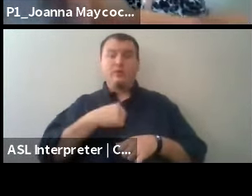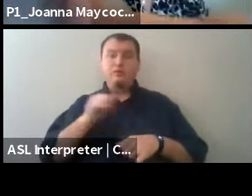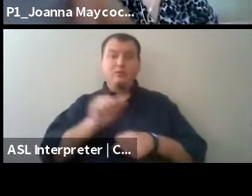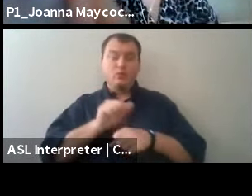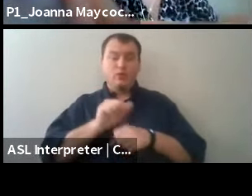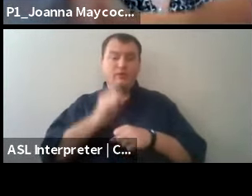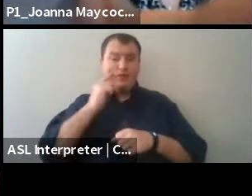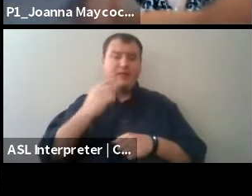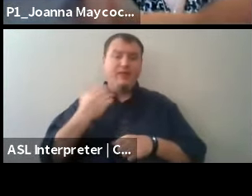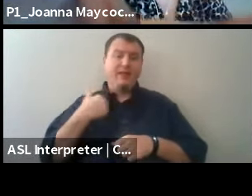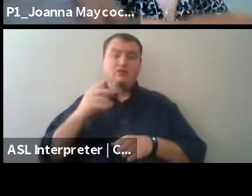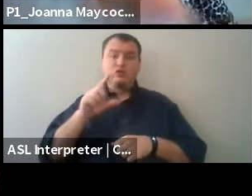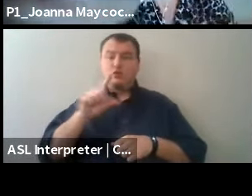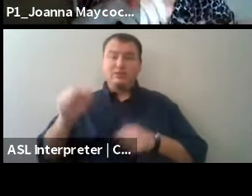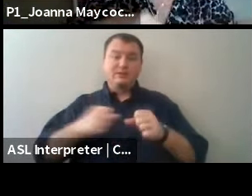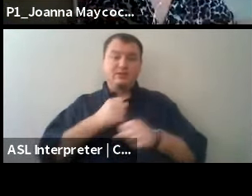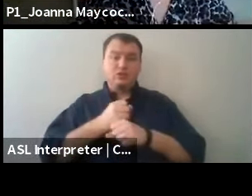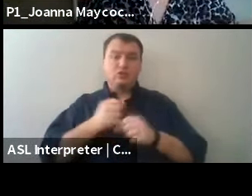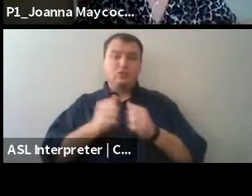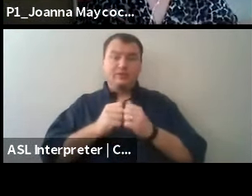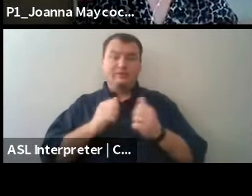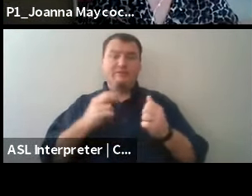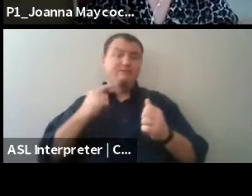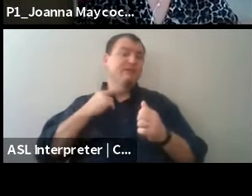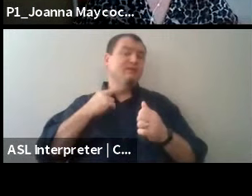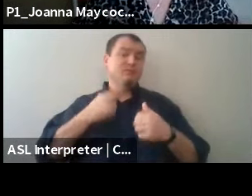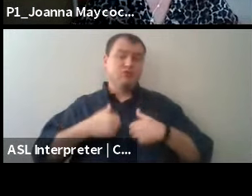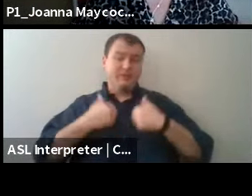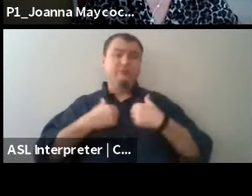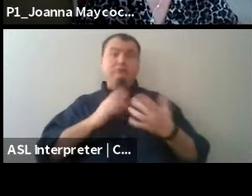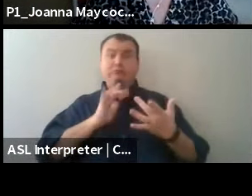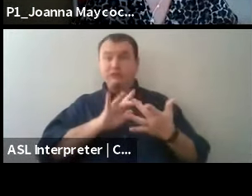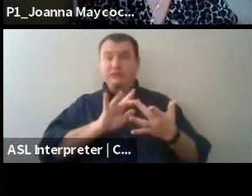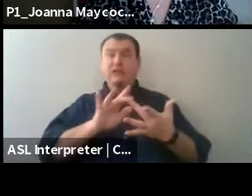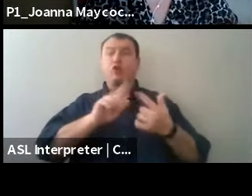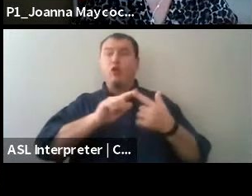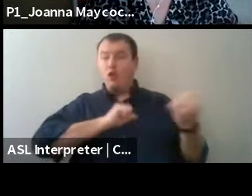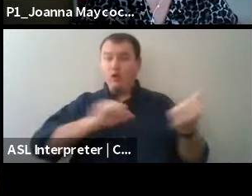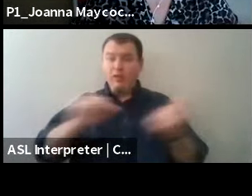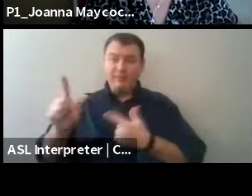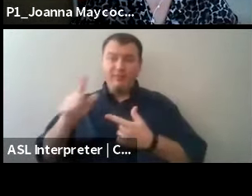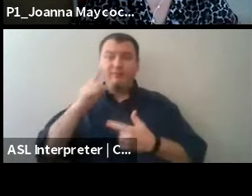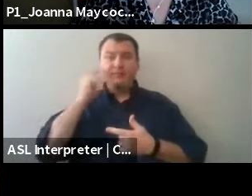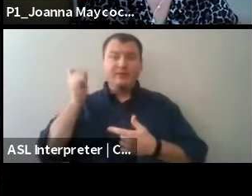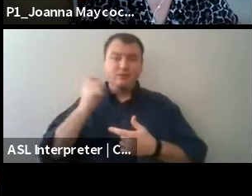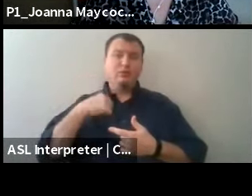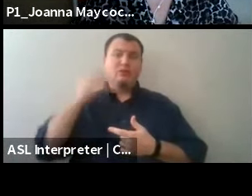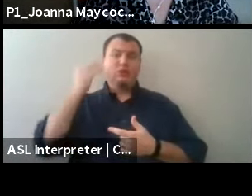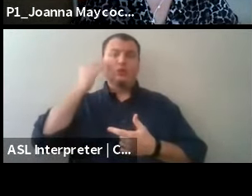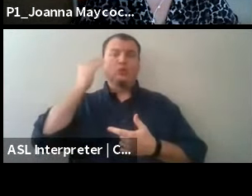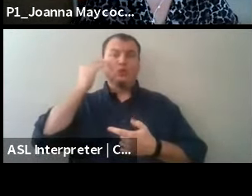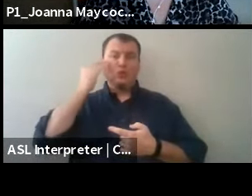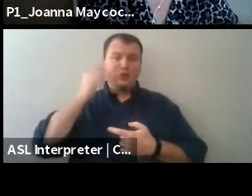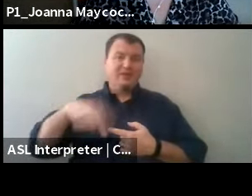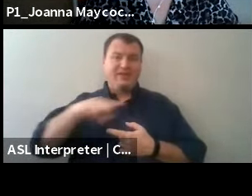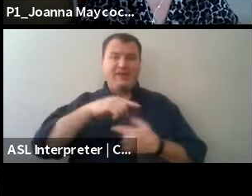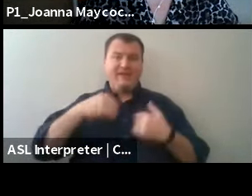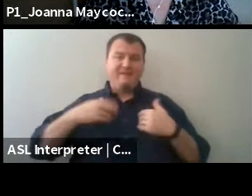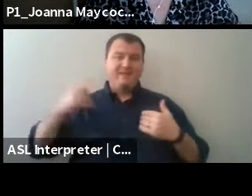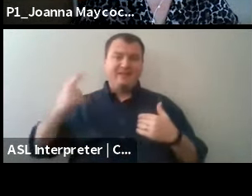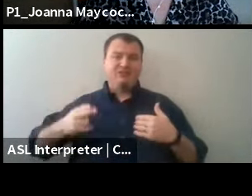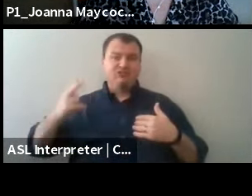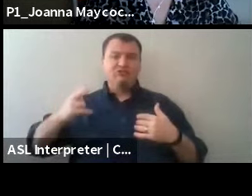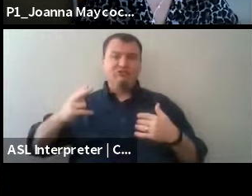with the women survivors, we reached out to all of them almost because we had their call, because we knew that they have a history of